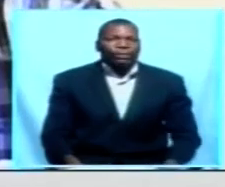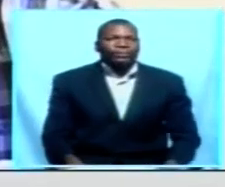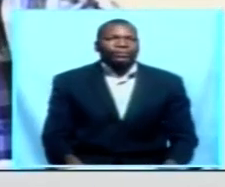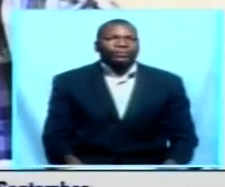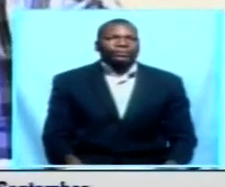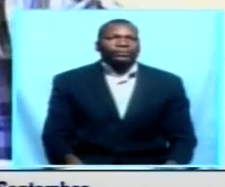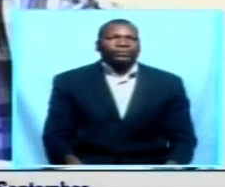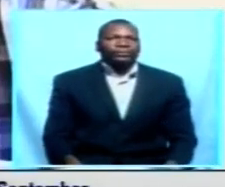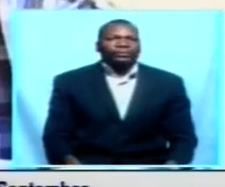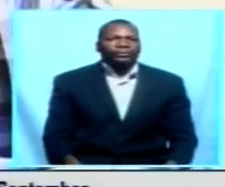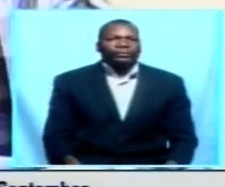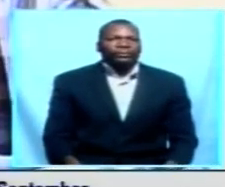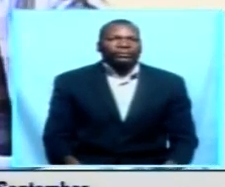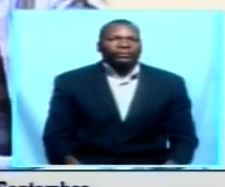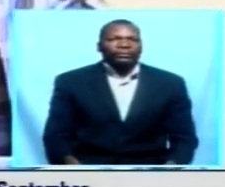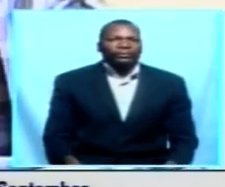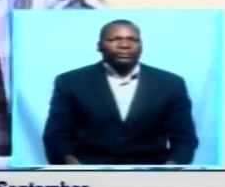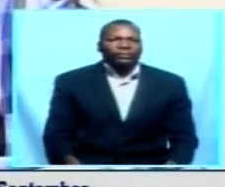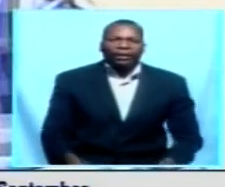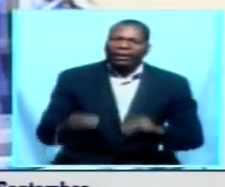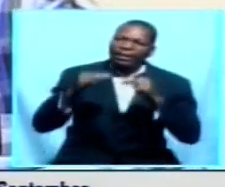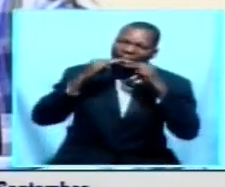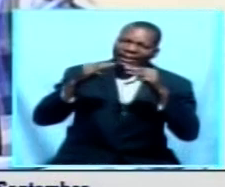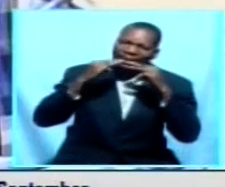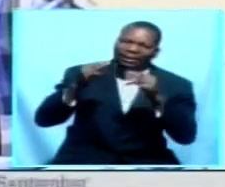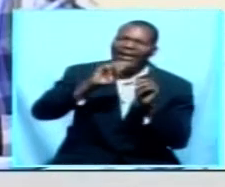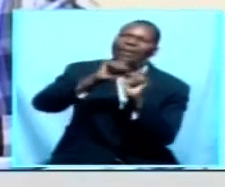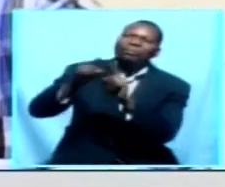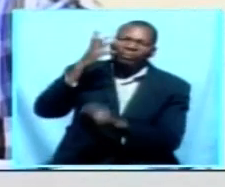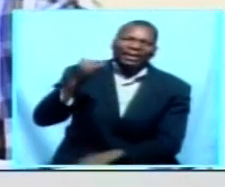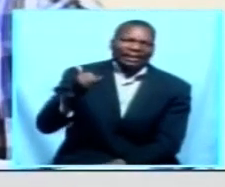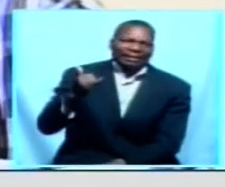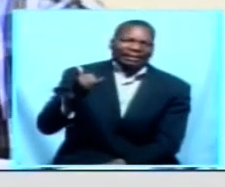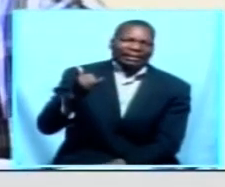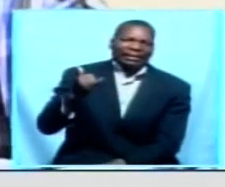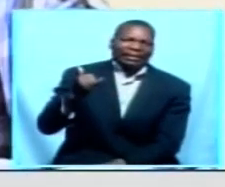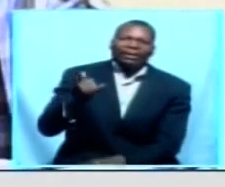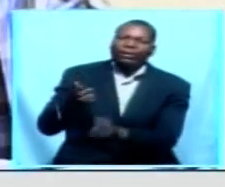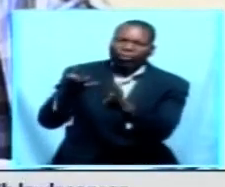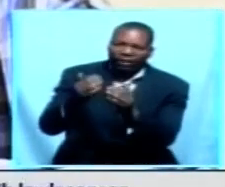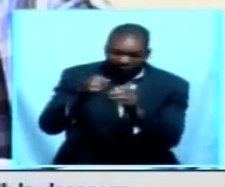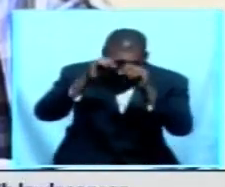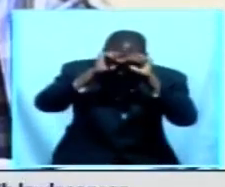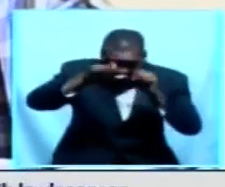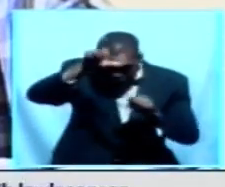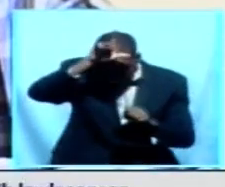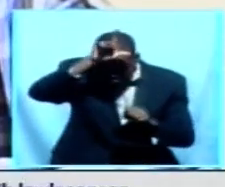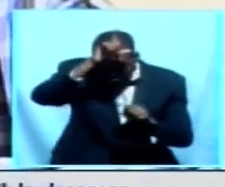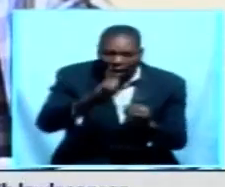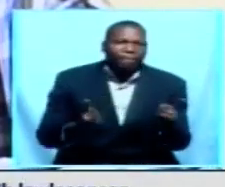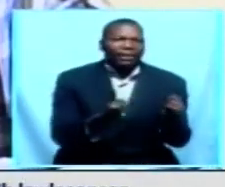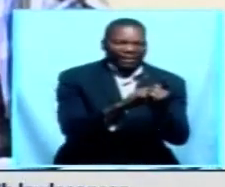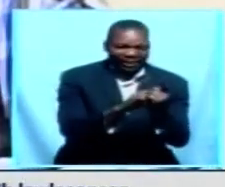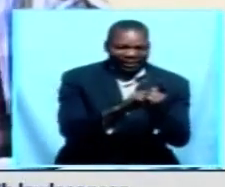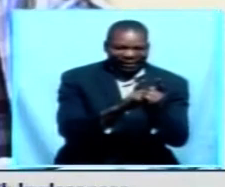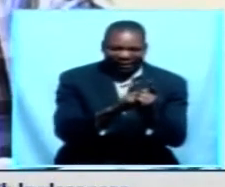This is a window dressing. Why go to the media to demand to meet President Lungu? And yet you know the place where you